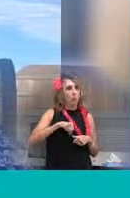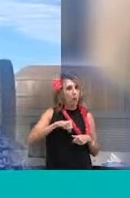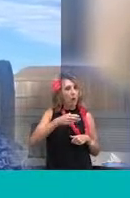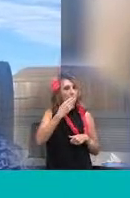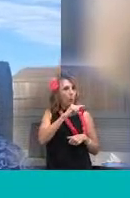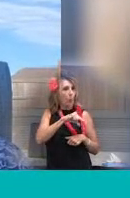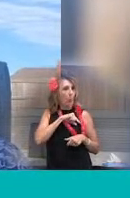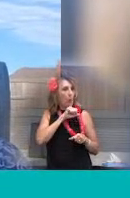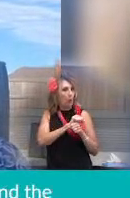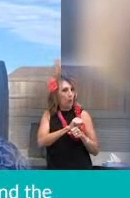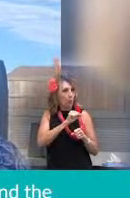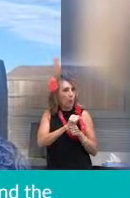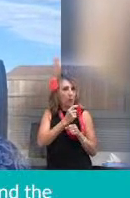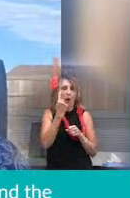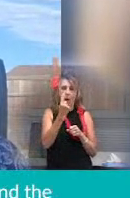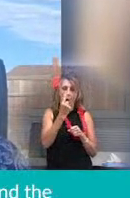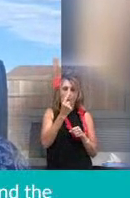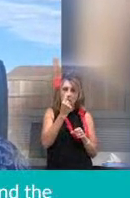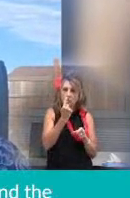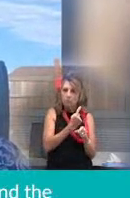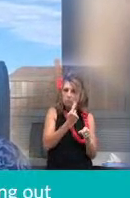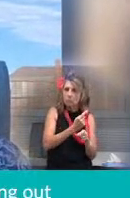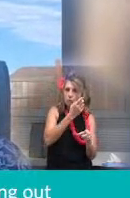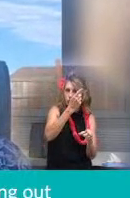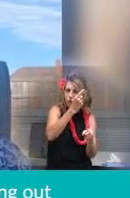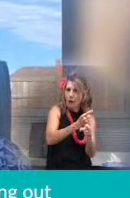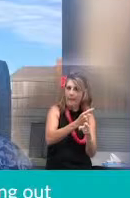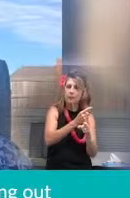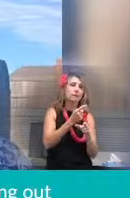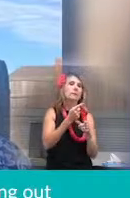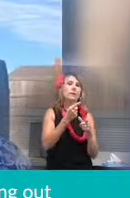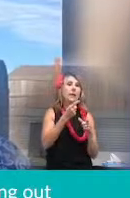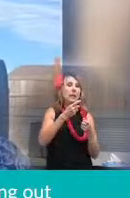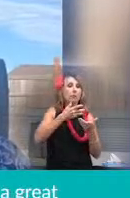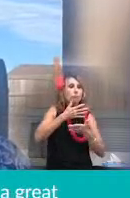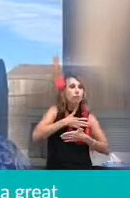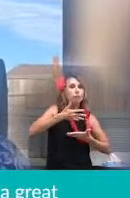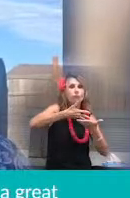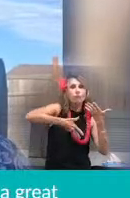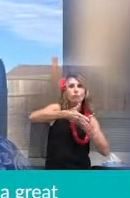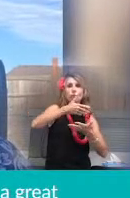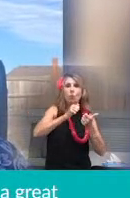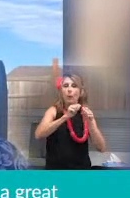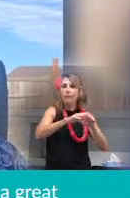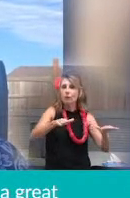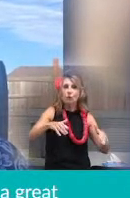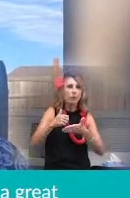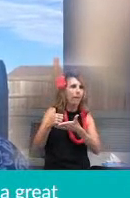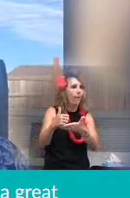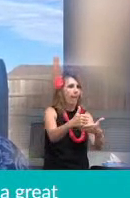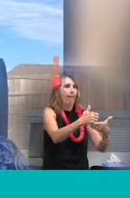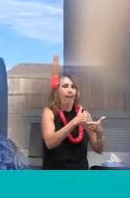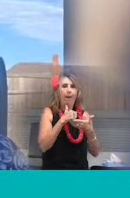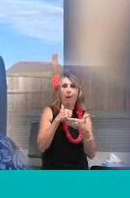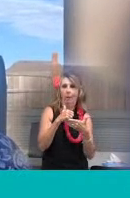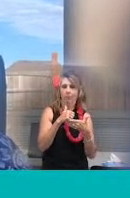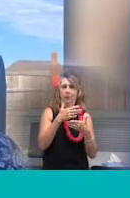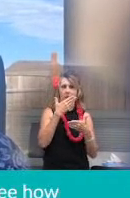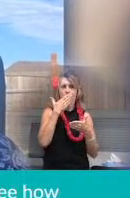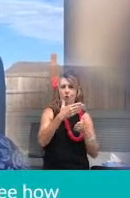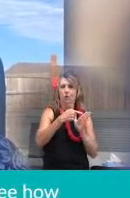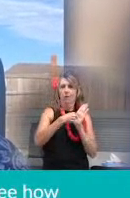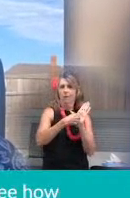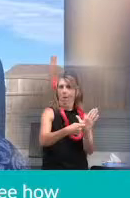always do the job right. Roger always enjoys being around the children in the school and helping out in any way that he could. He was a great role